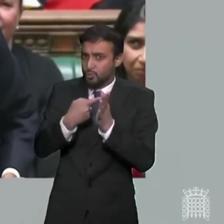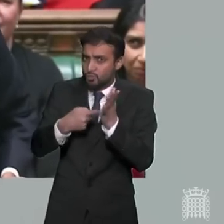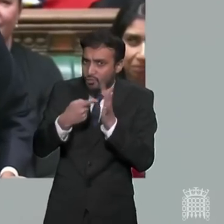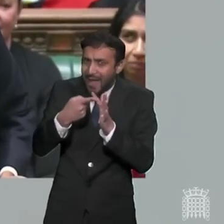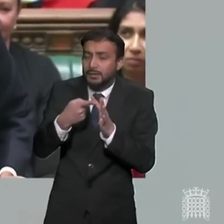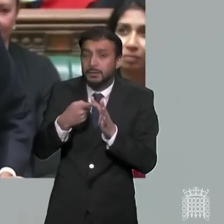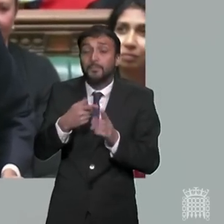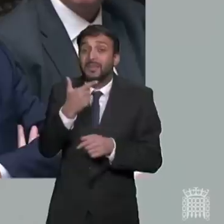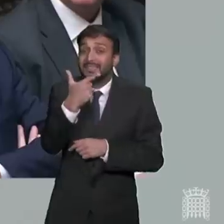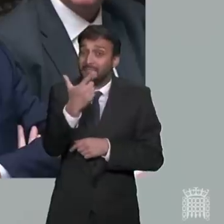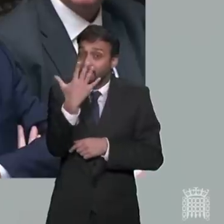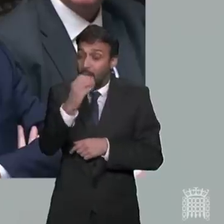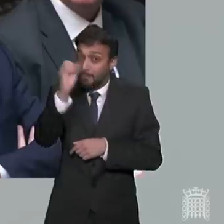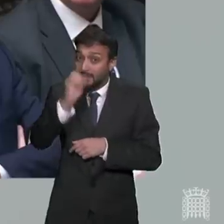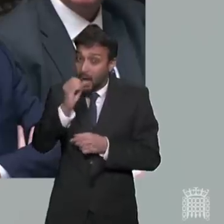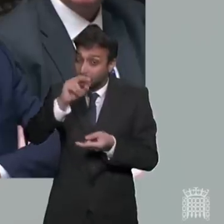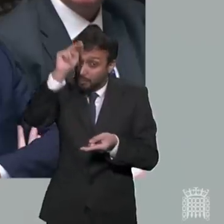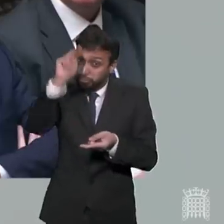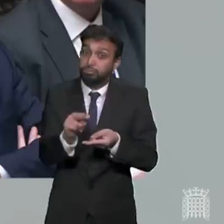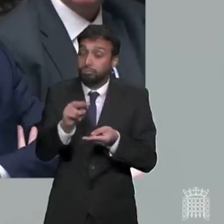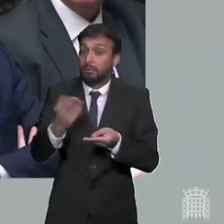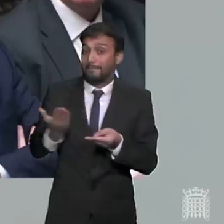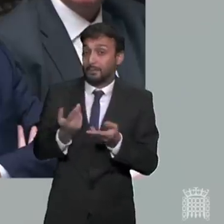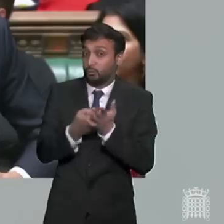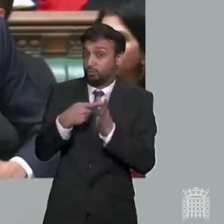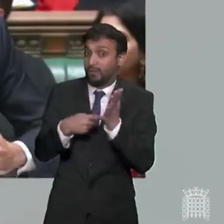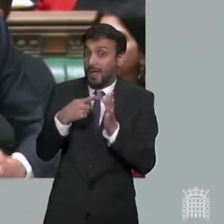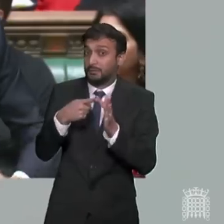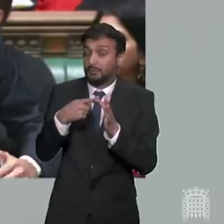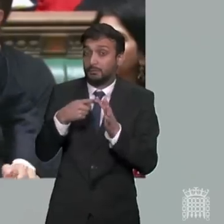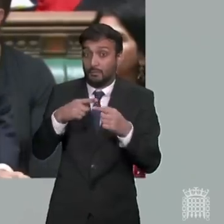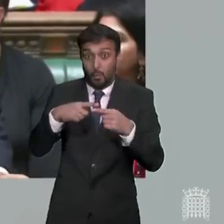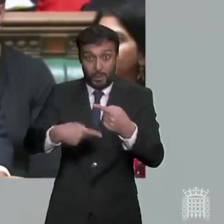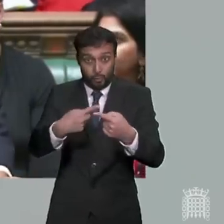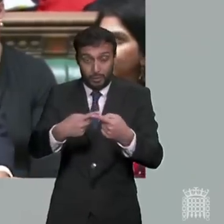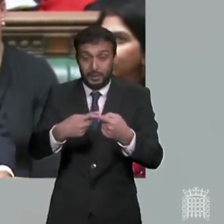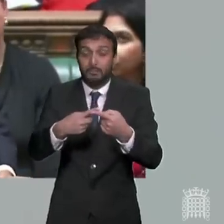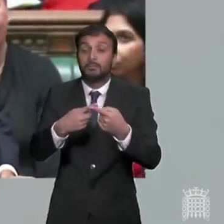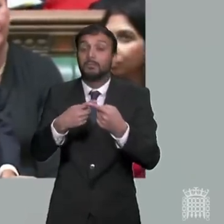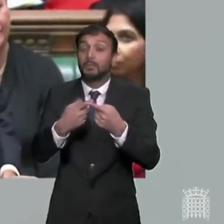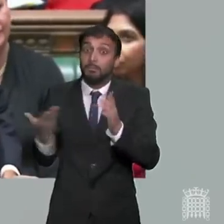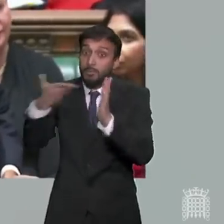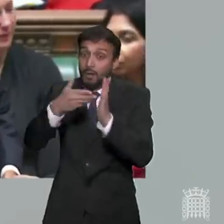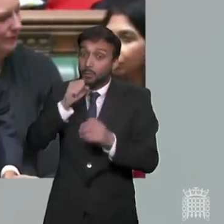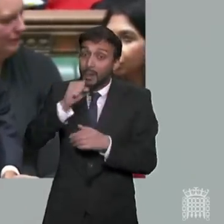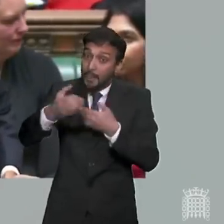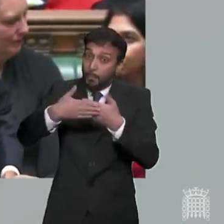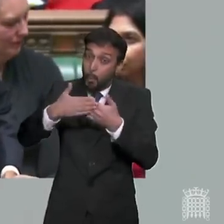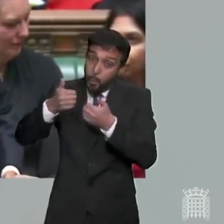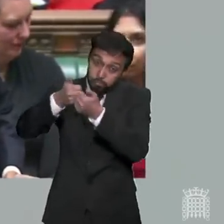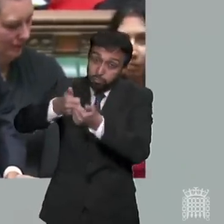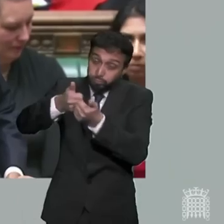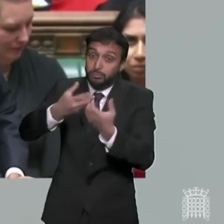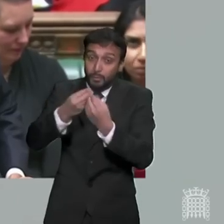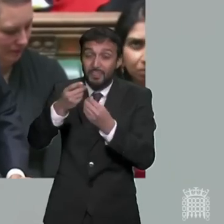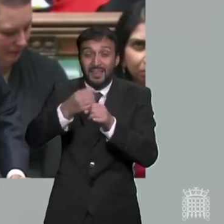a 75% discount on business rates in the next financial year, and that comes on top of the support that we'll be providing Daisy Rose and others with their